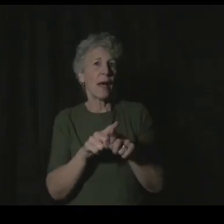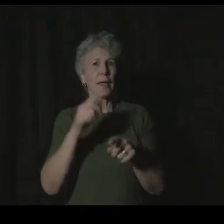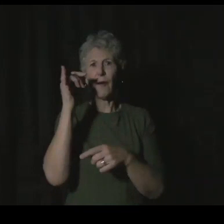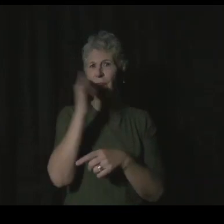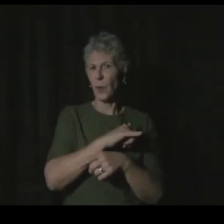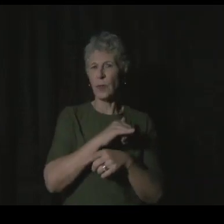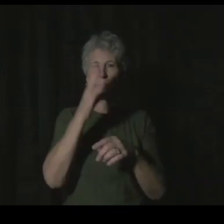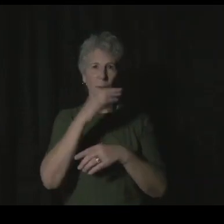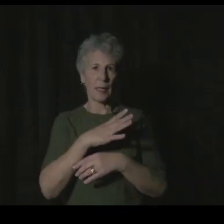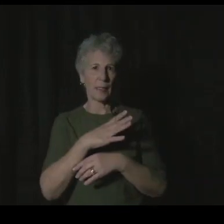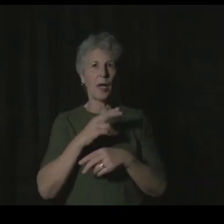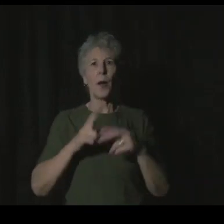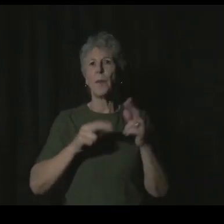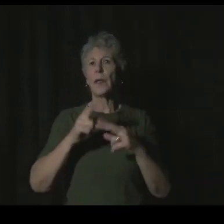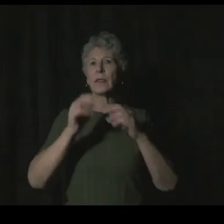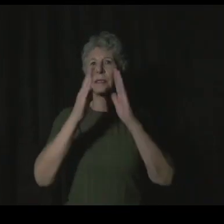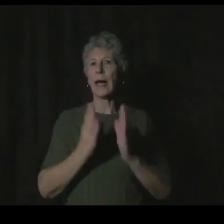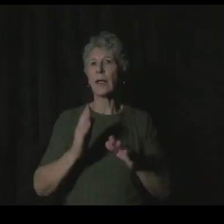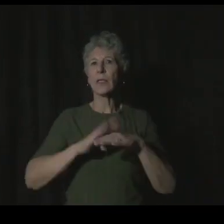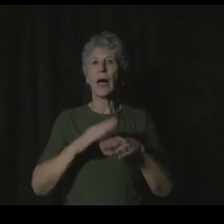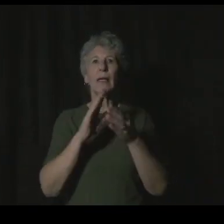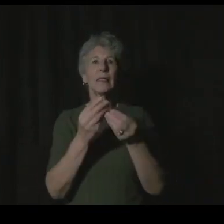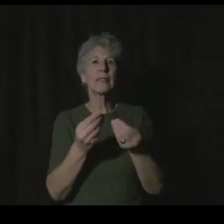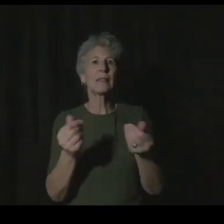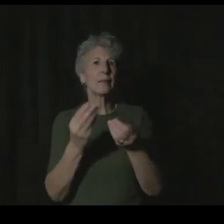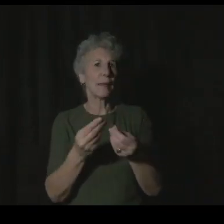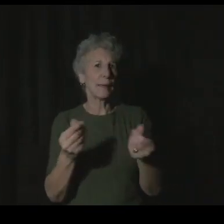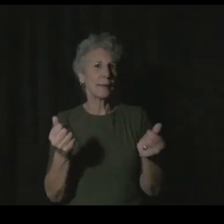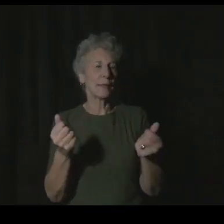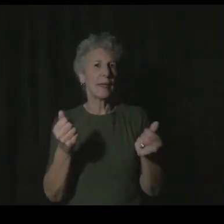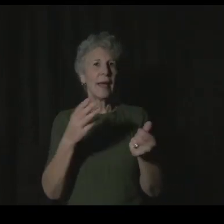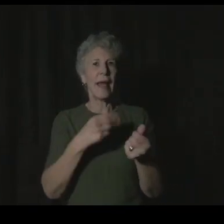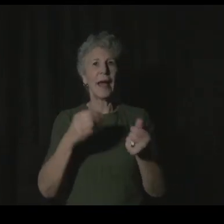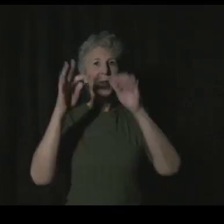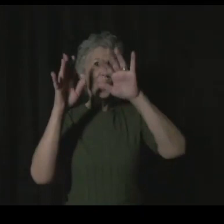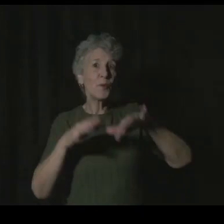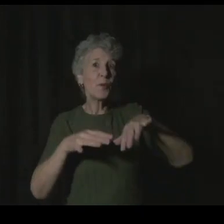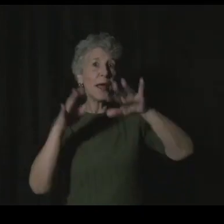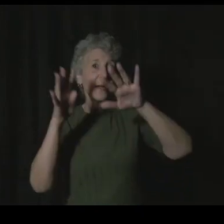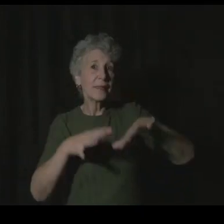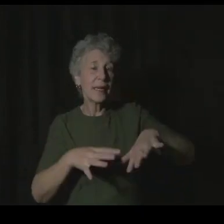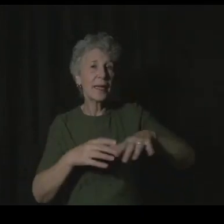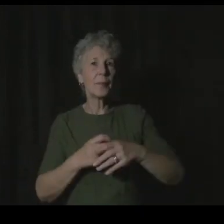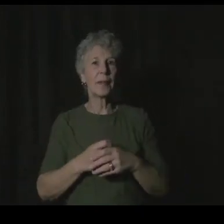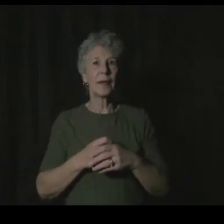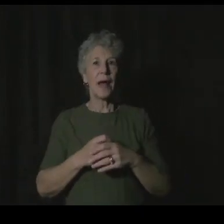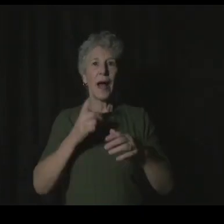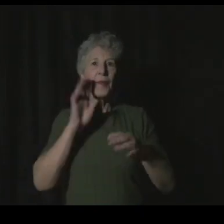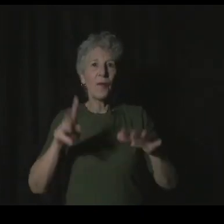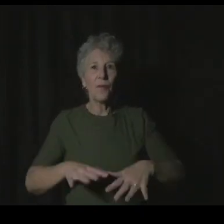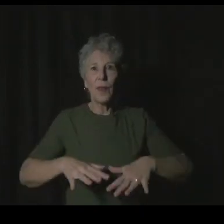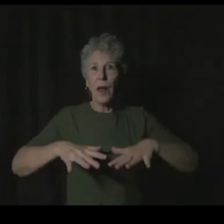foolish man who built his house on the sand. And the rain fell, and the